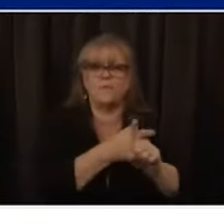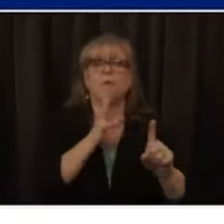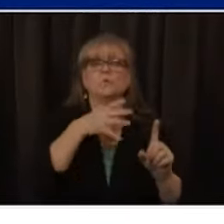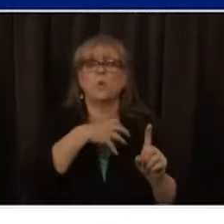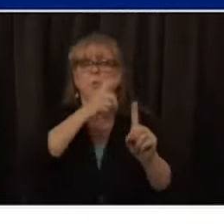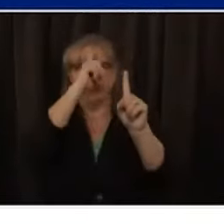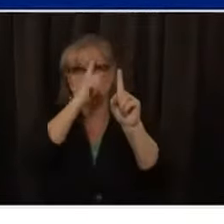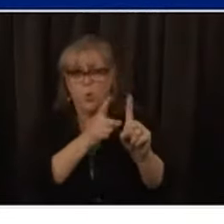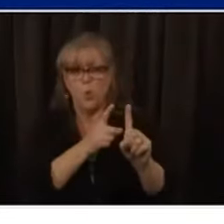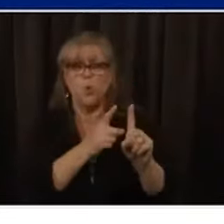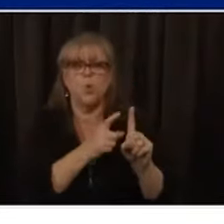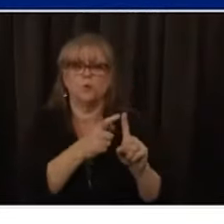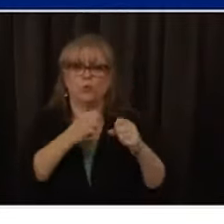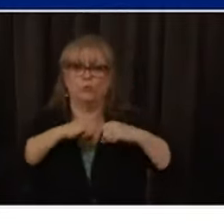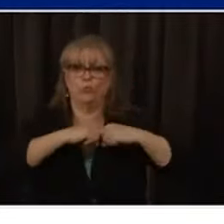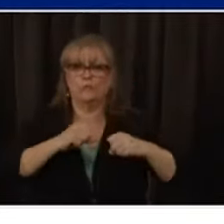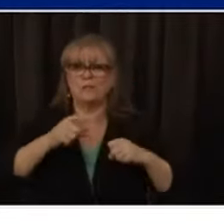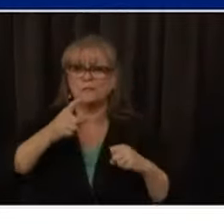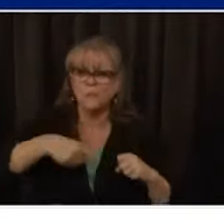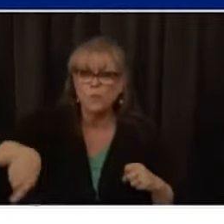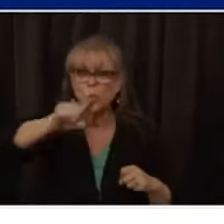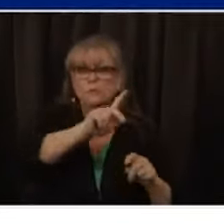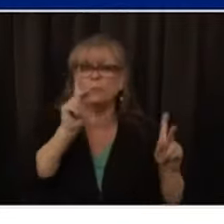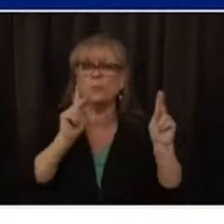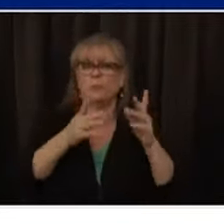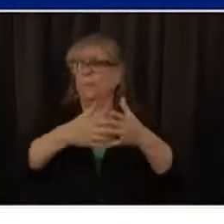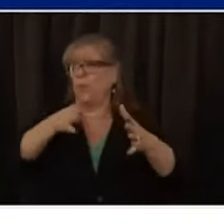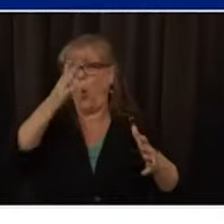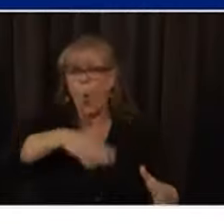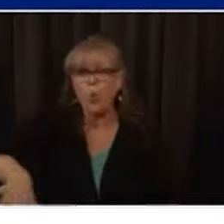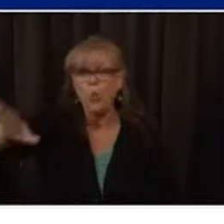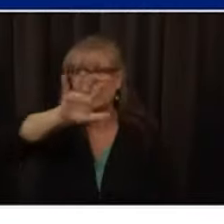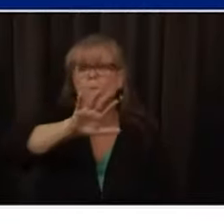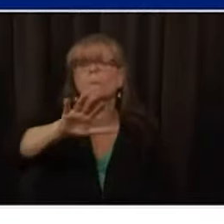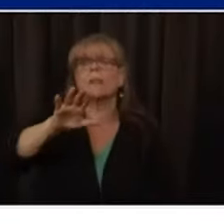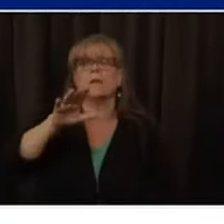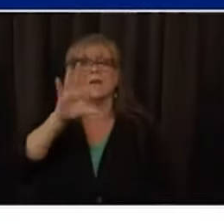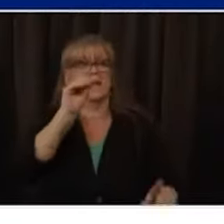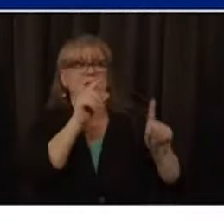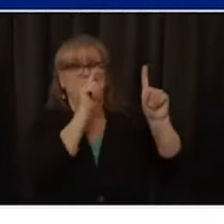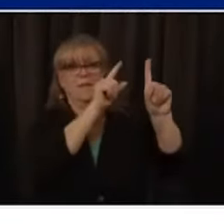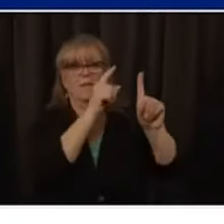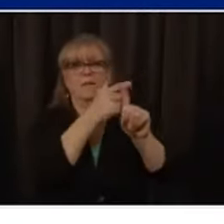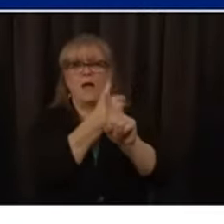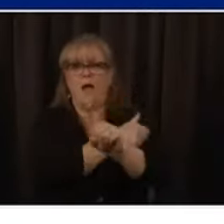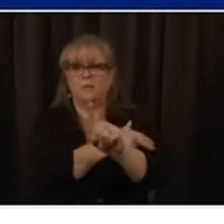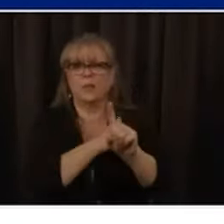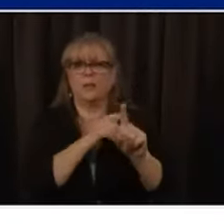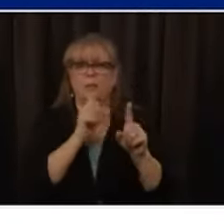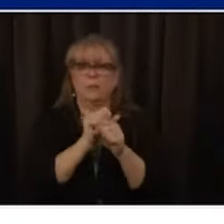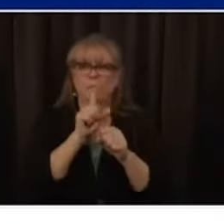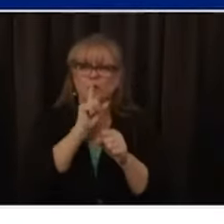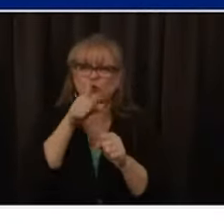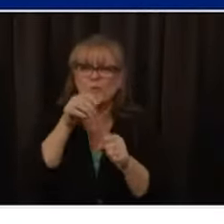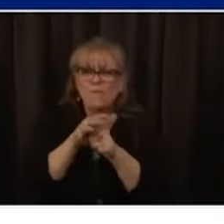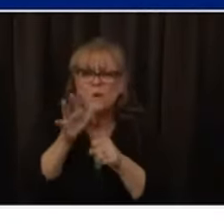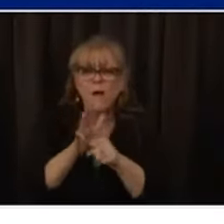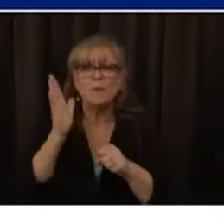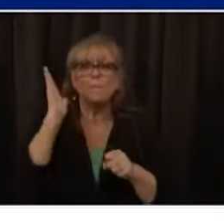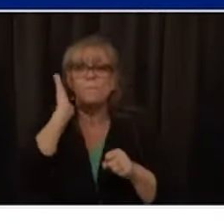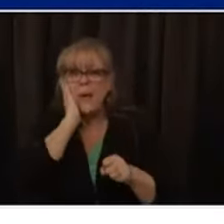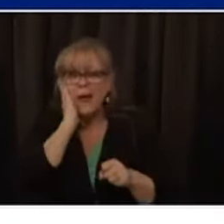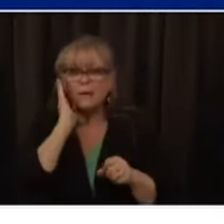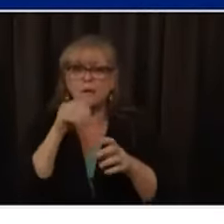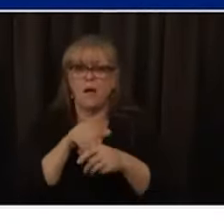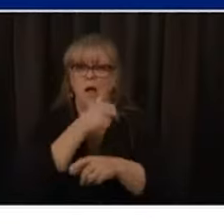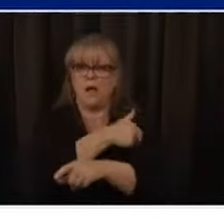our hospital system, and making sure that everyone who needed a bed could get a bed and that the system was not overwhelmed. And